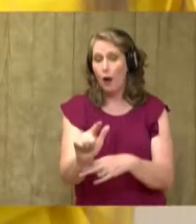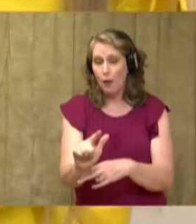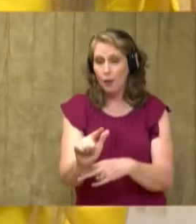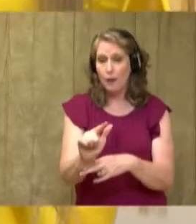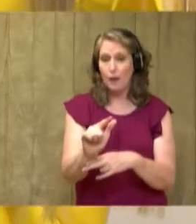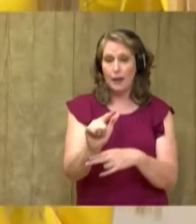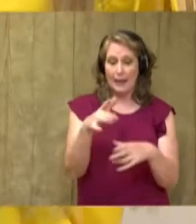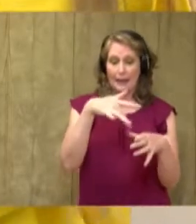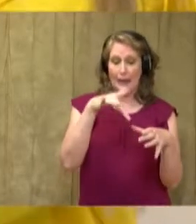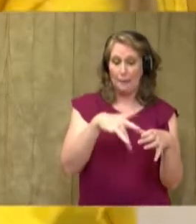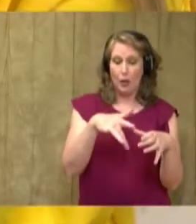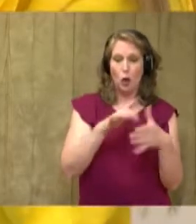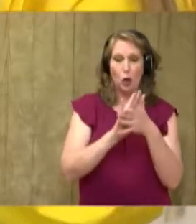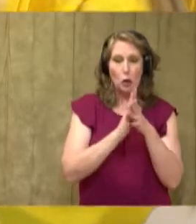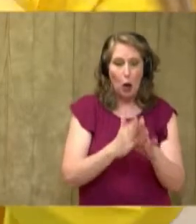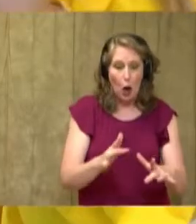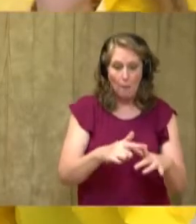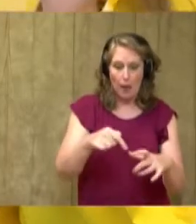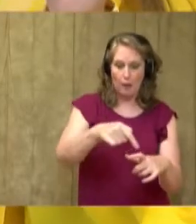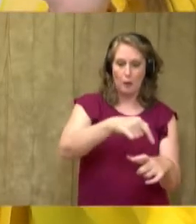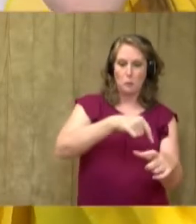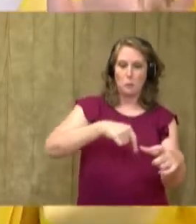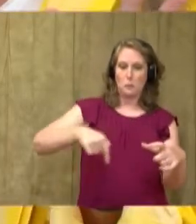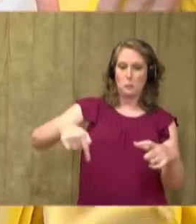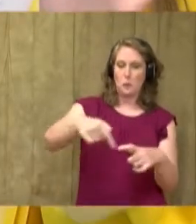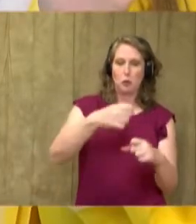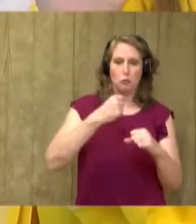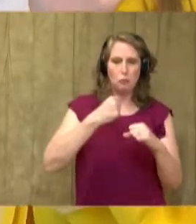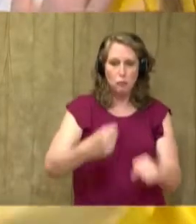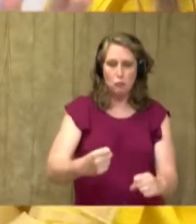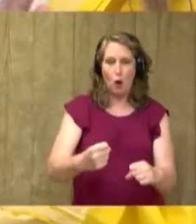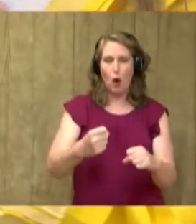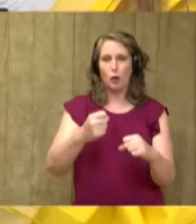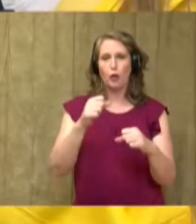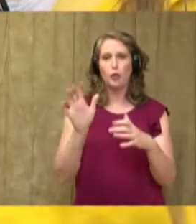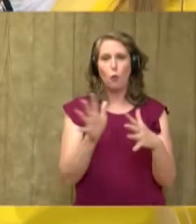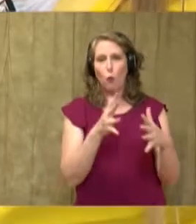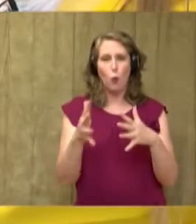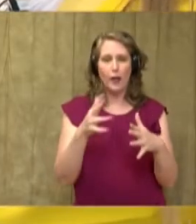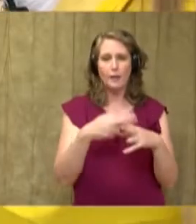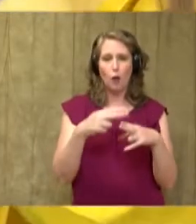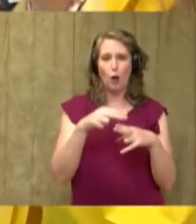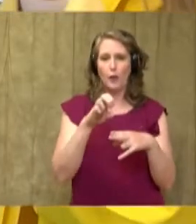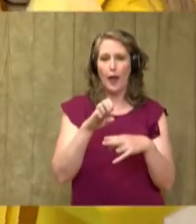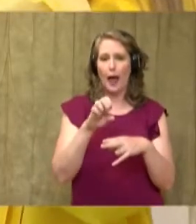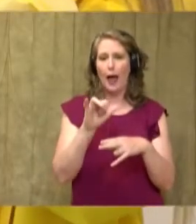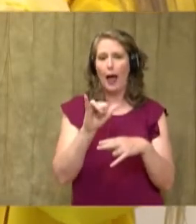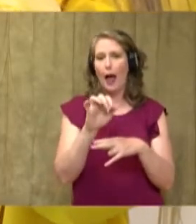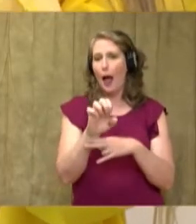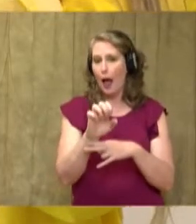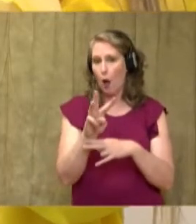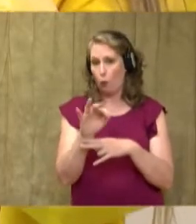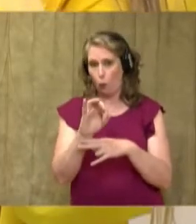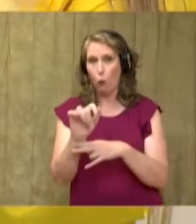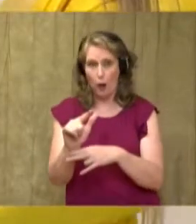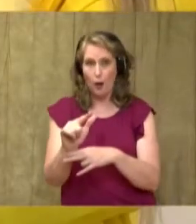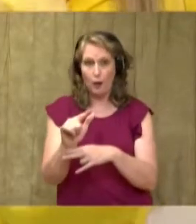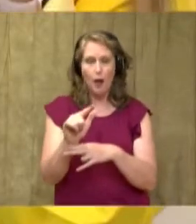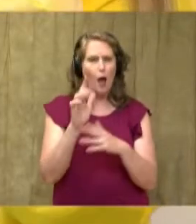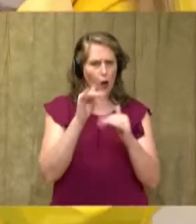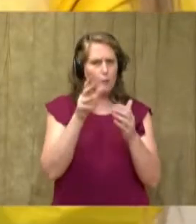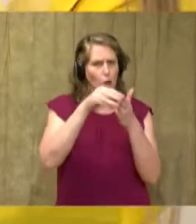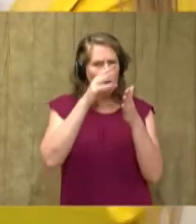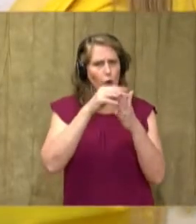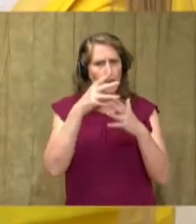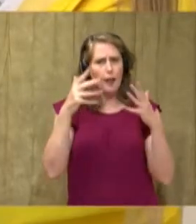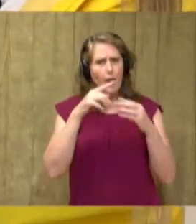calm, but surrounding that is the strongest winds. And hopefully you're learning a little bit about hurricanes that you